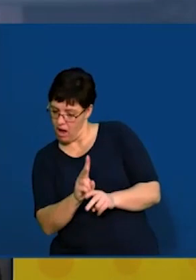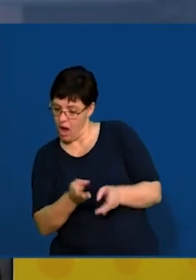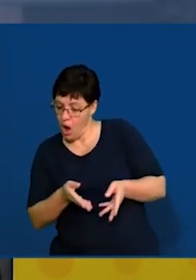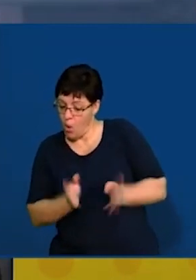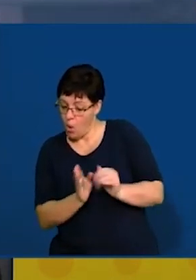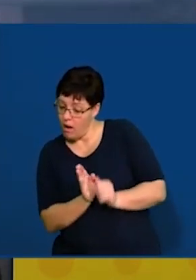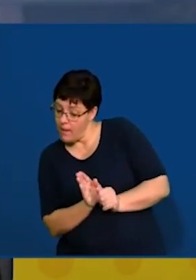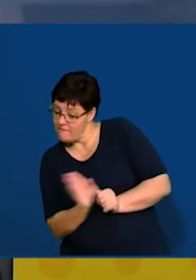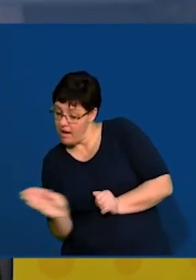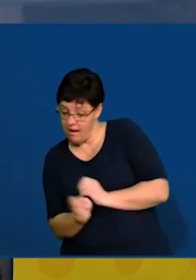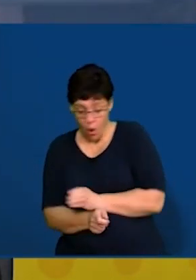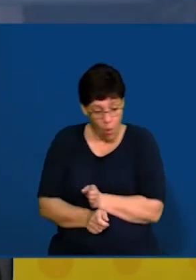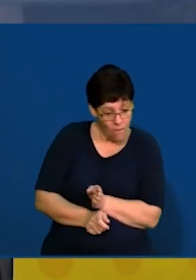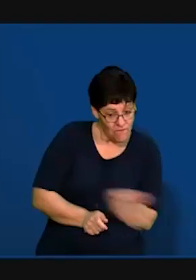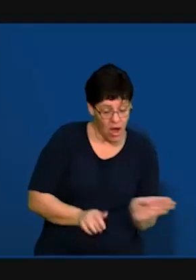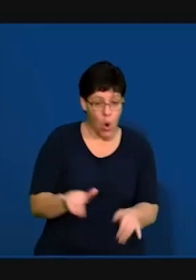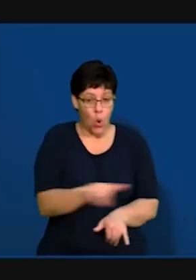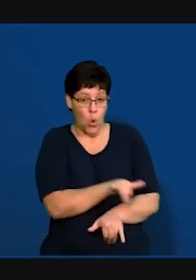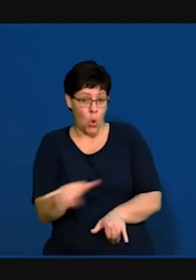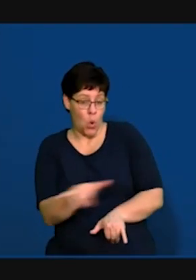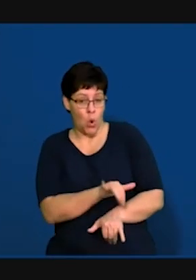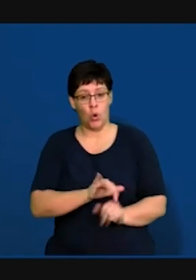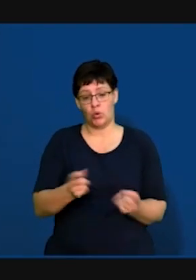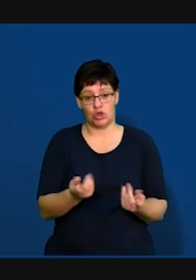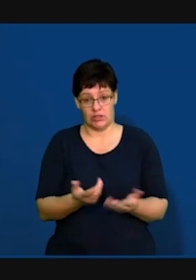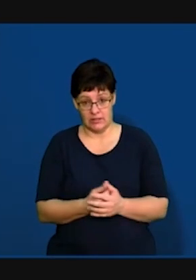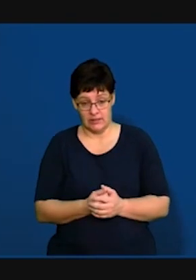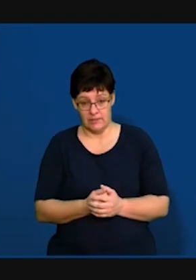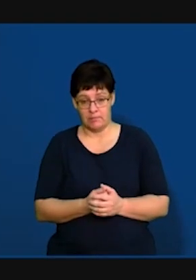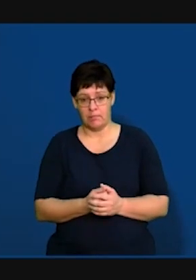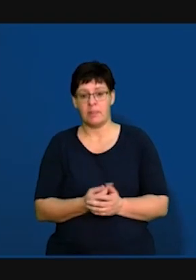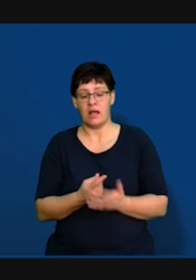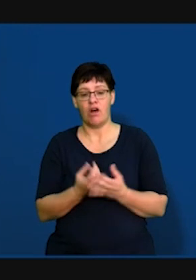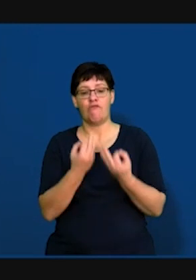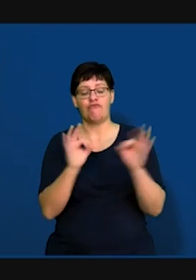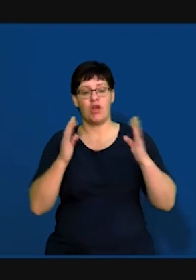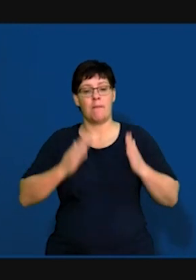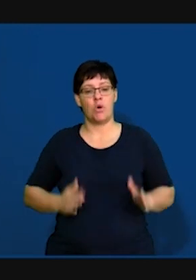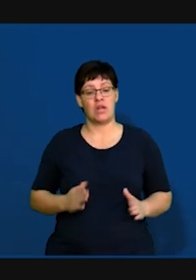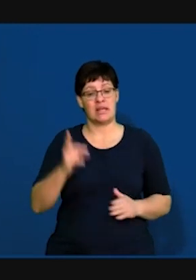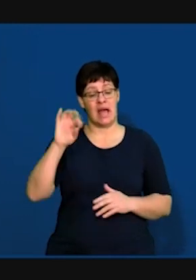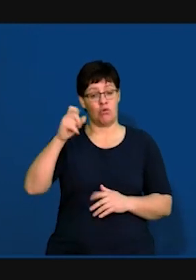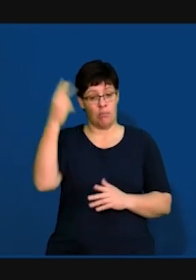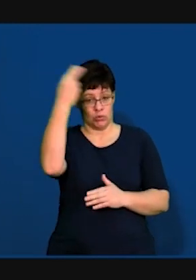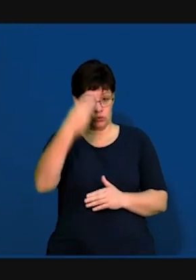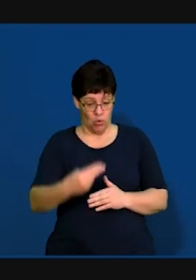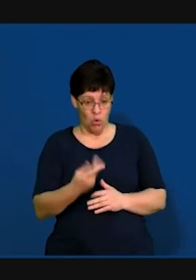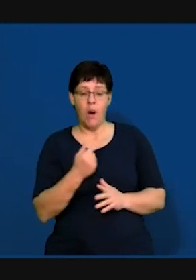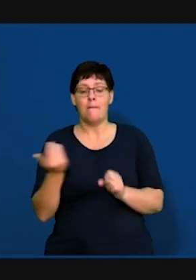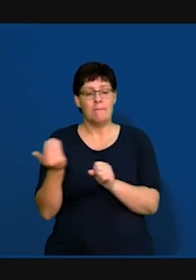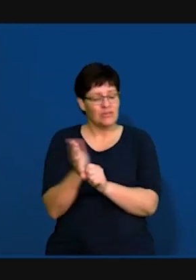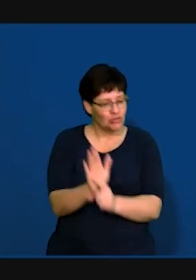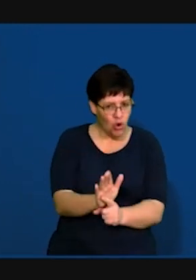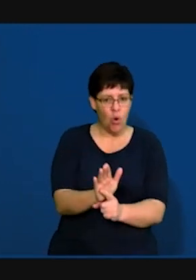the vector nature of the forces. So when you draw free body diagrams, you need to indicate